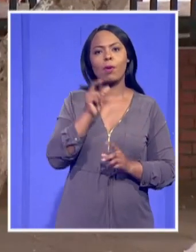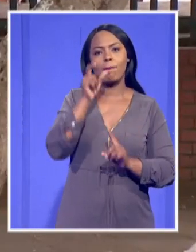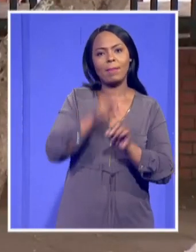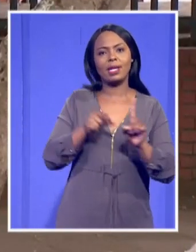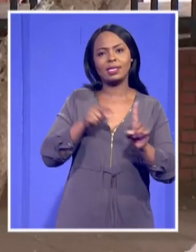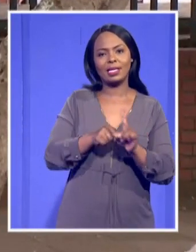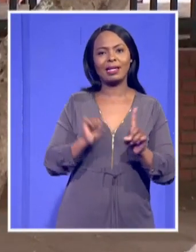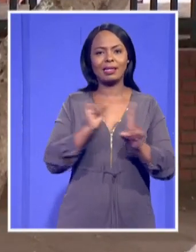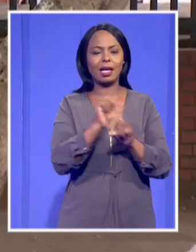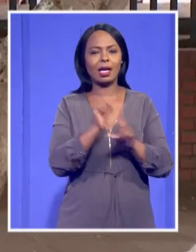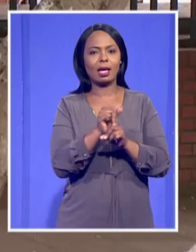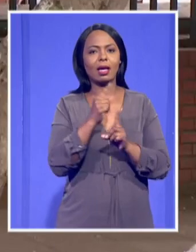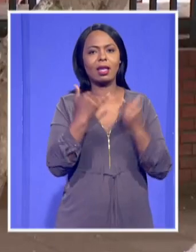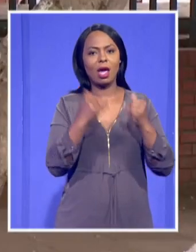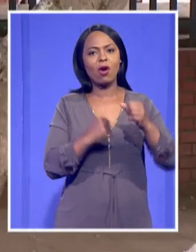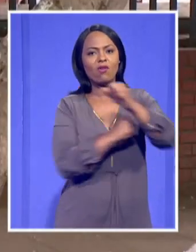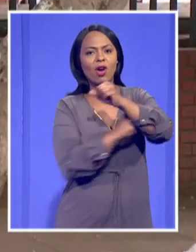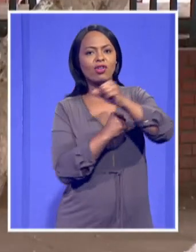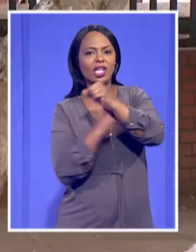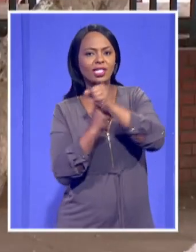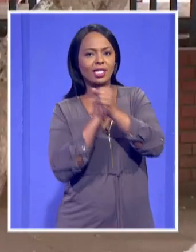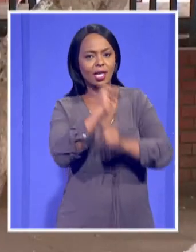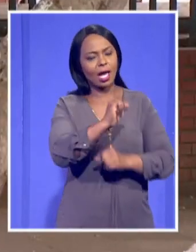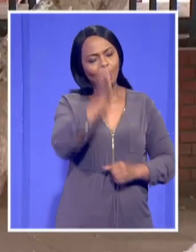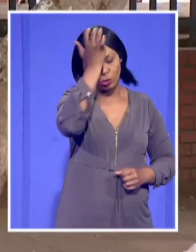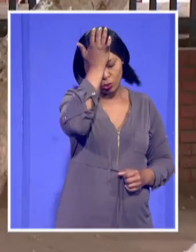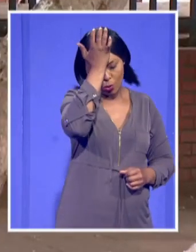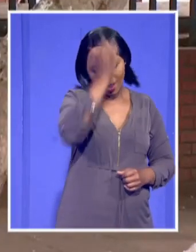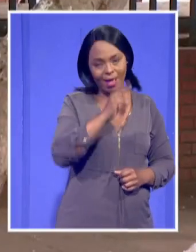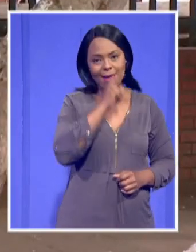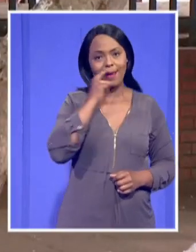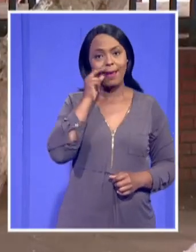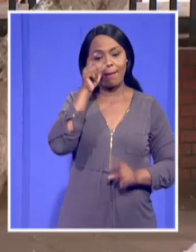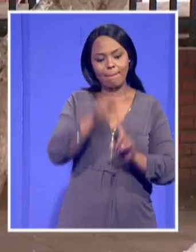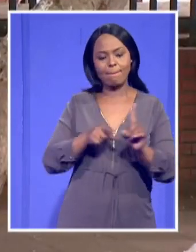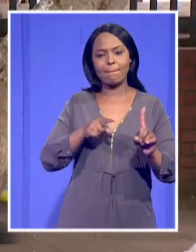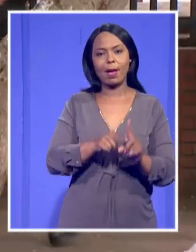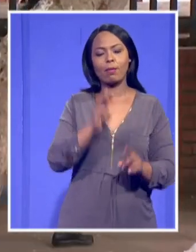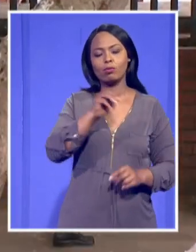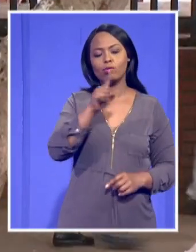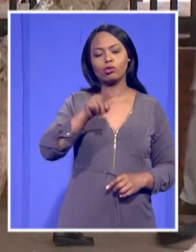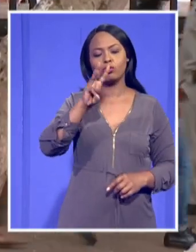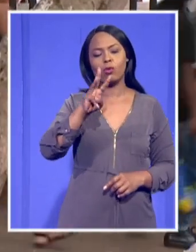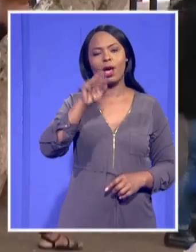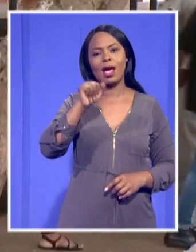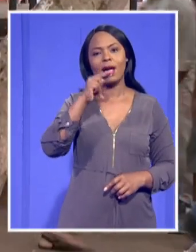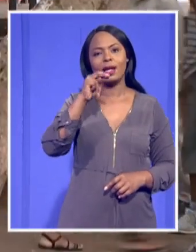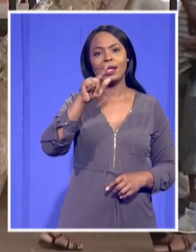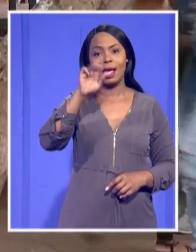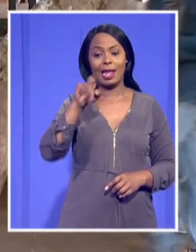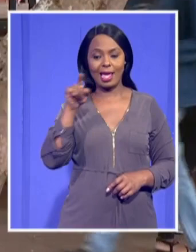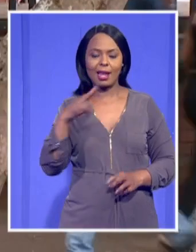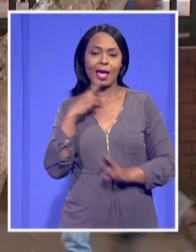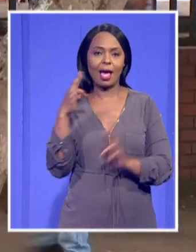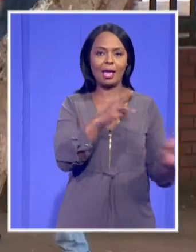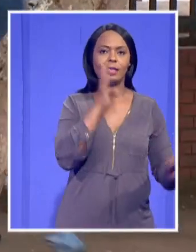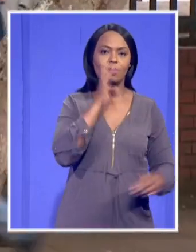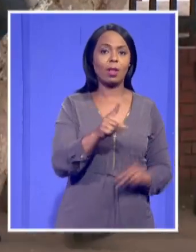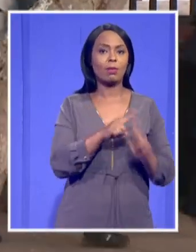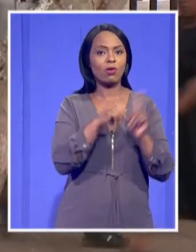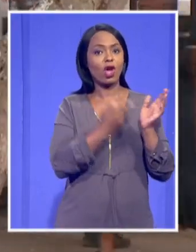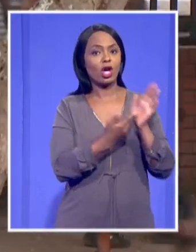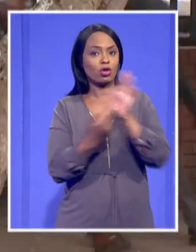Jacob Zuma Foundation, that's Mr. Simphiwe Makhanya, who is going to answer that question. But perhaps before I introduce